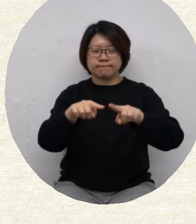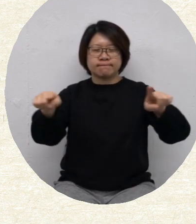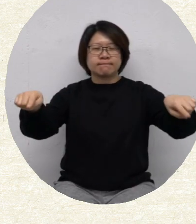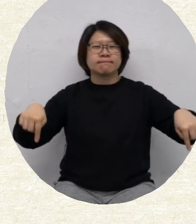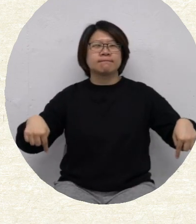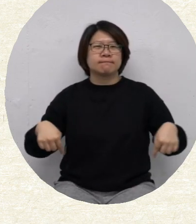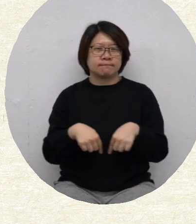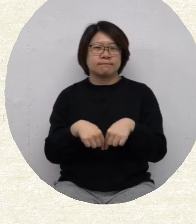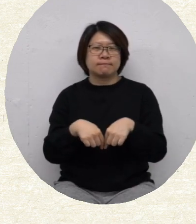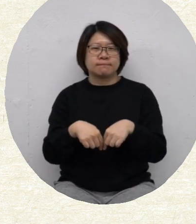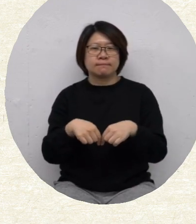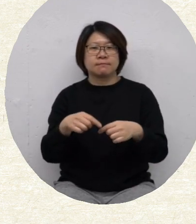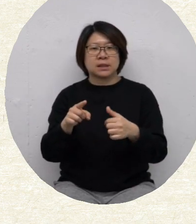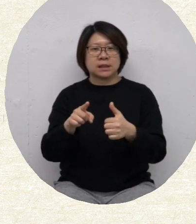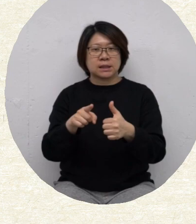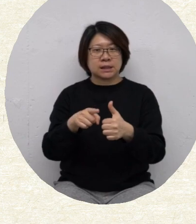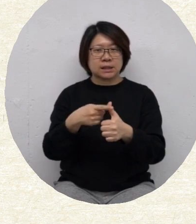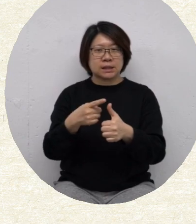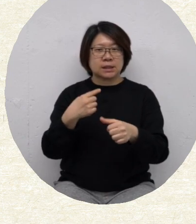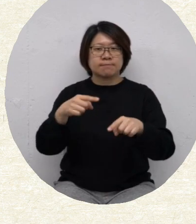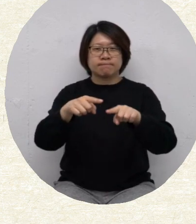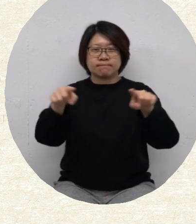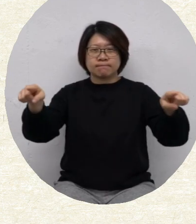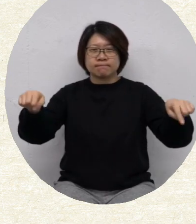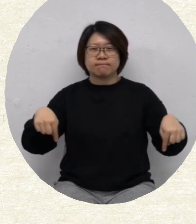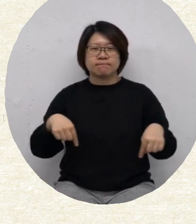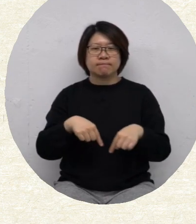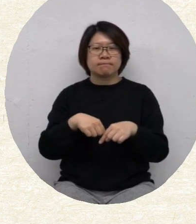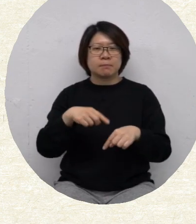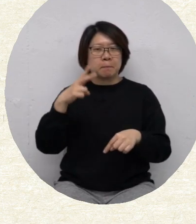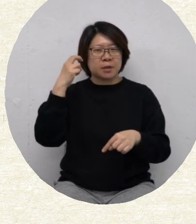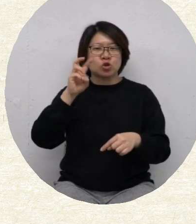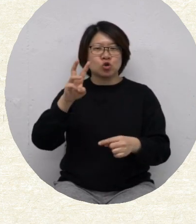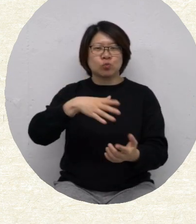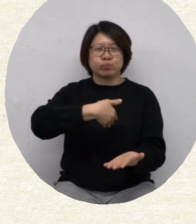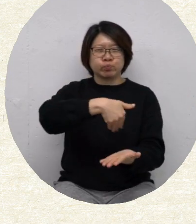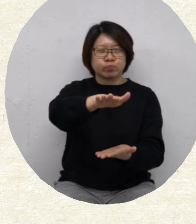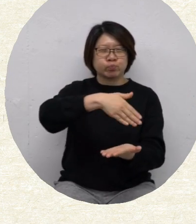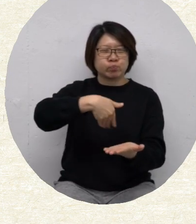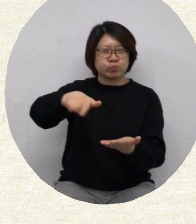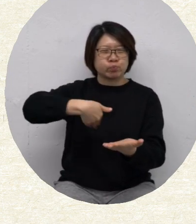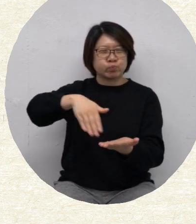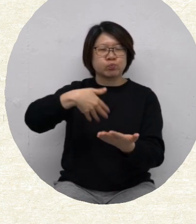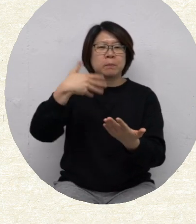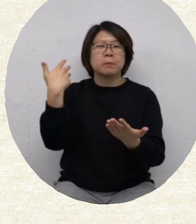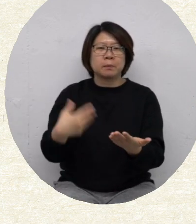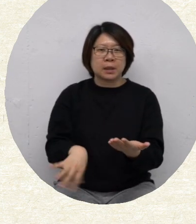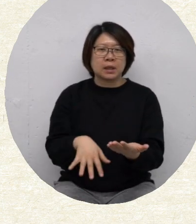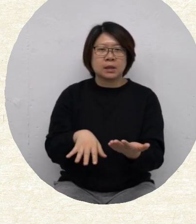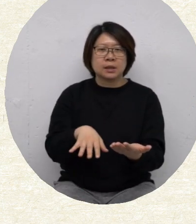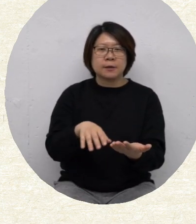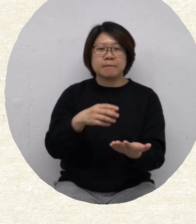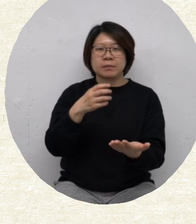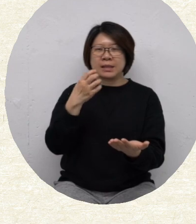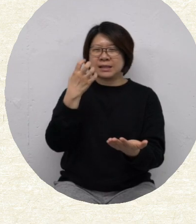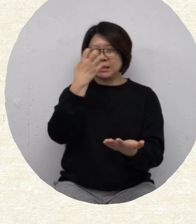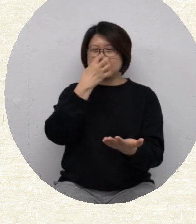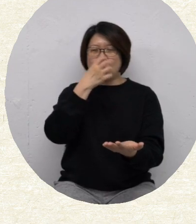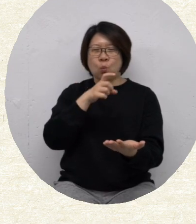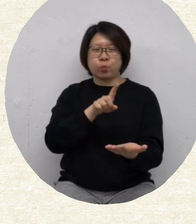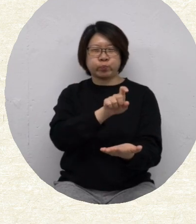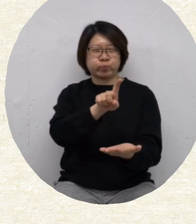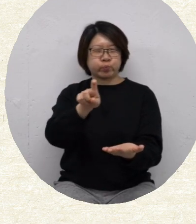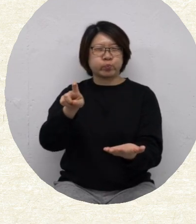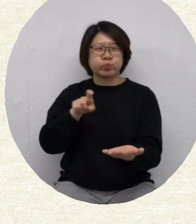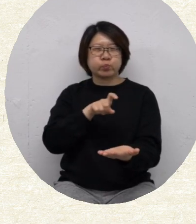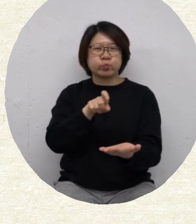noticing something and then starting a collection of the thing that I notice. In this body of work,